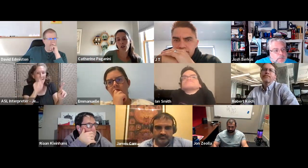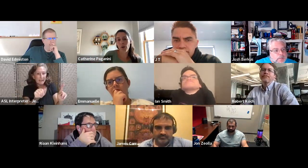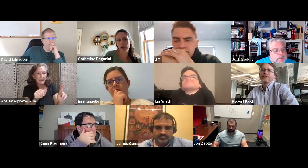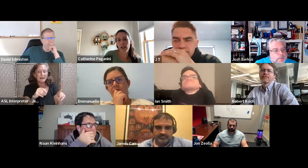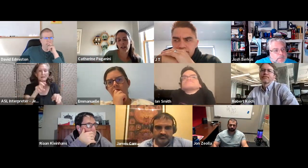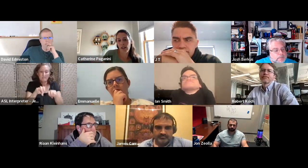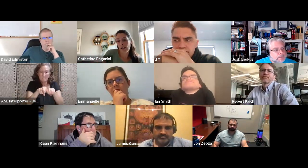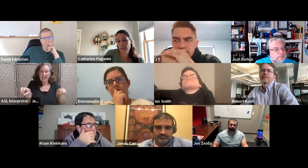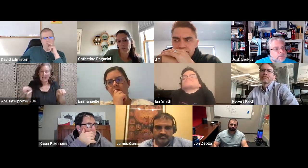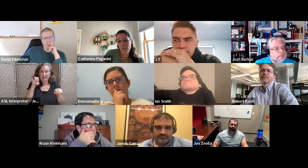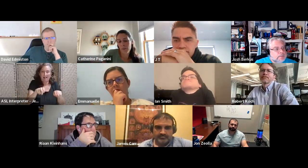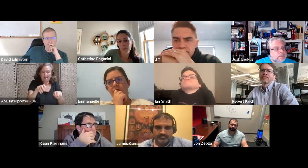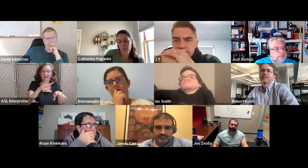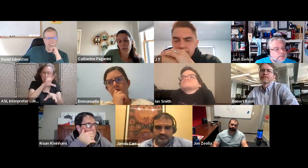panels,